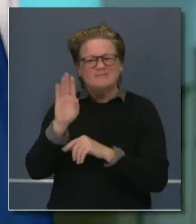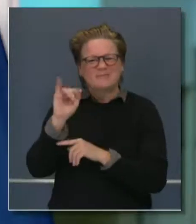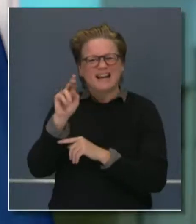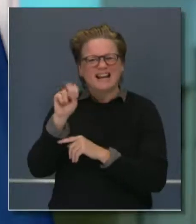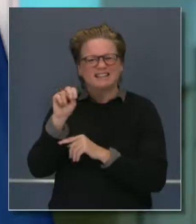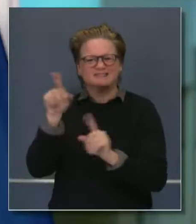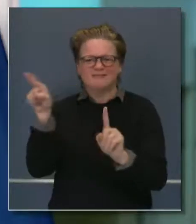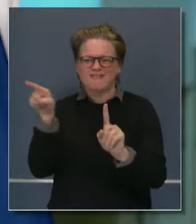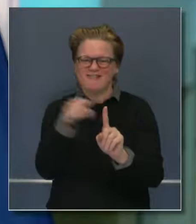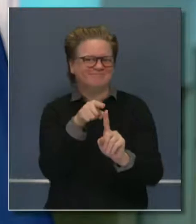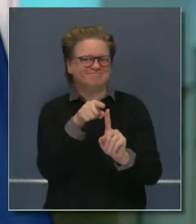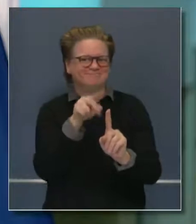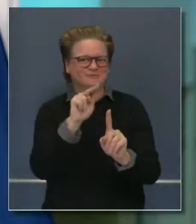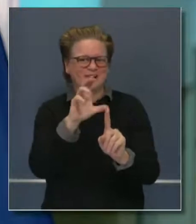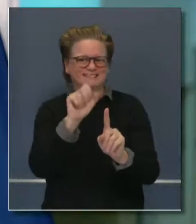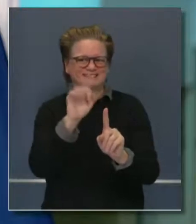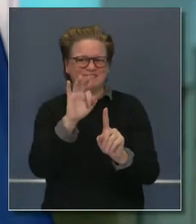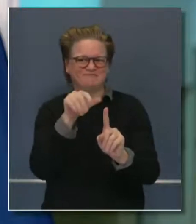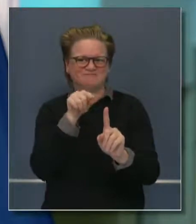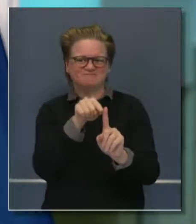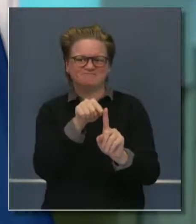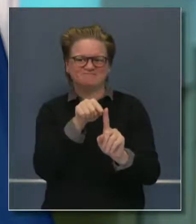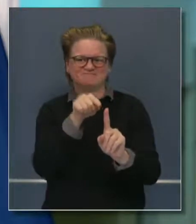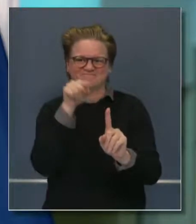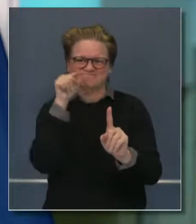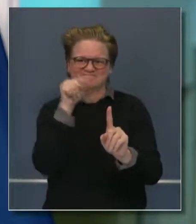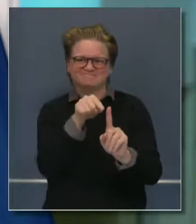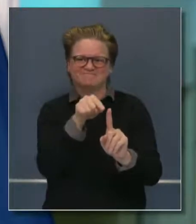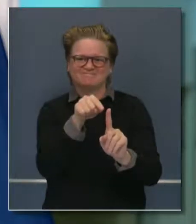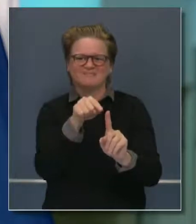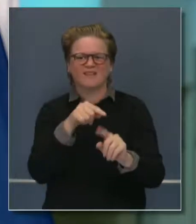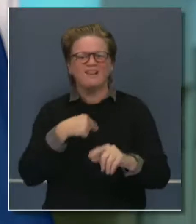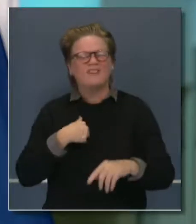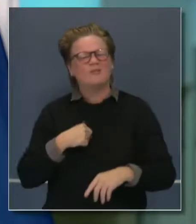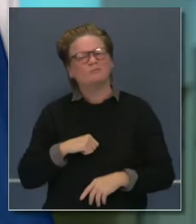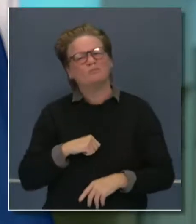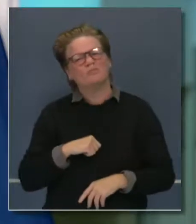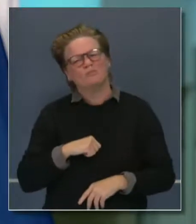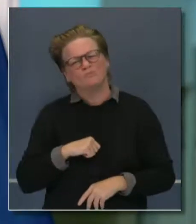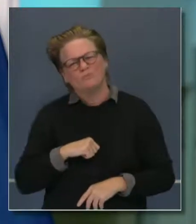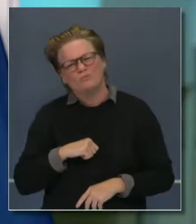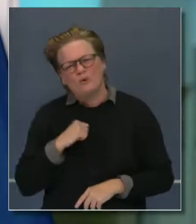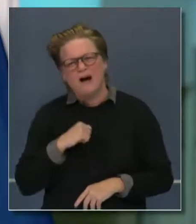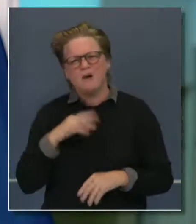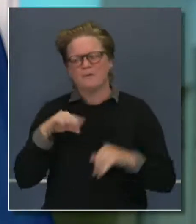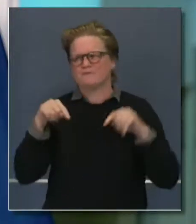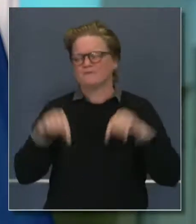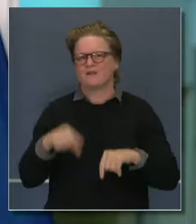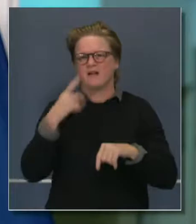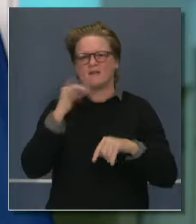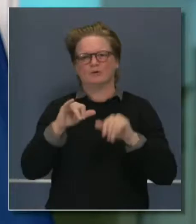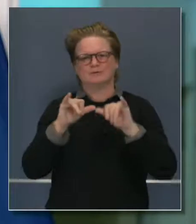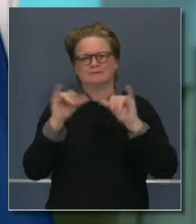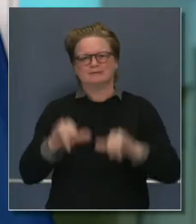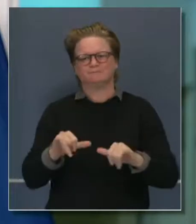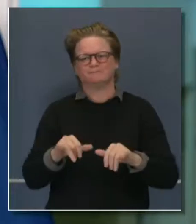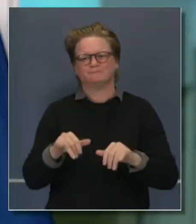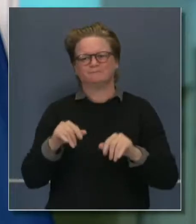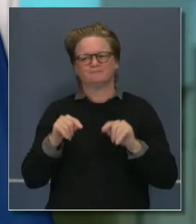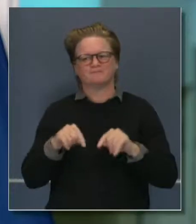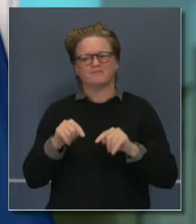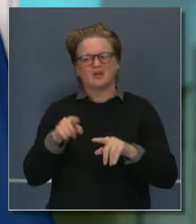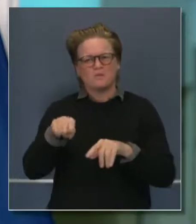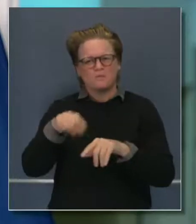system broadly, and all of the translational research that's being done, working with the private sector and the clusters